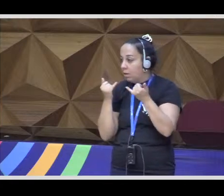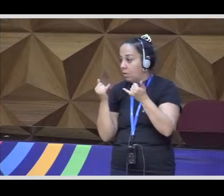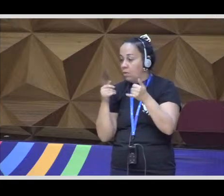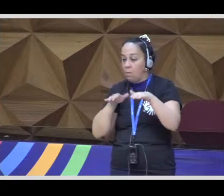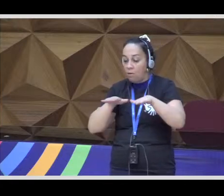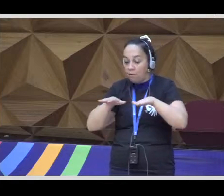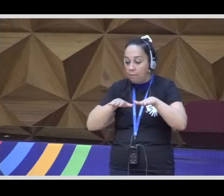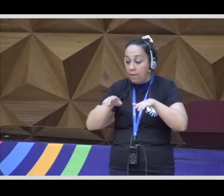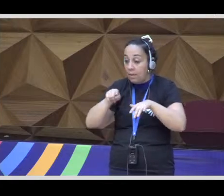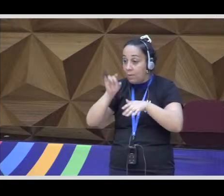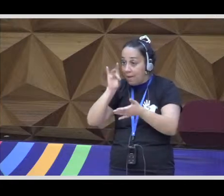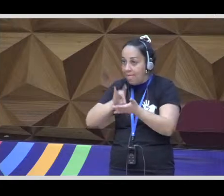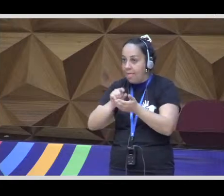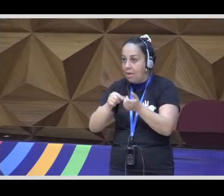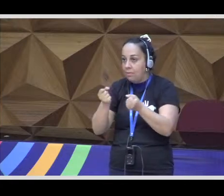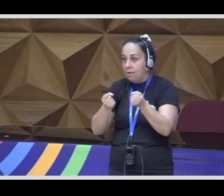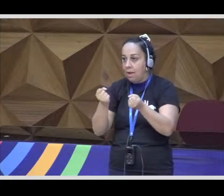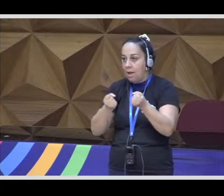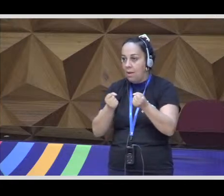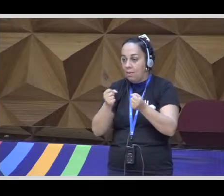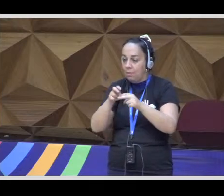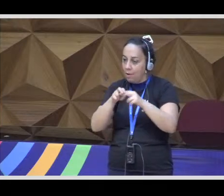So we created